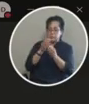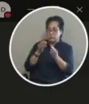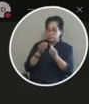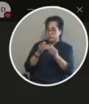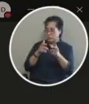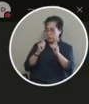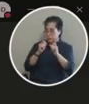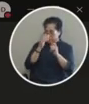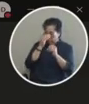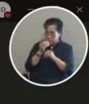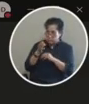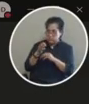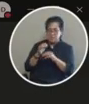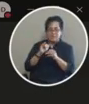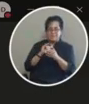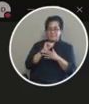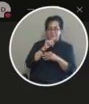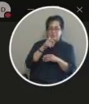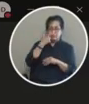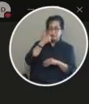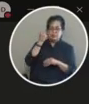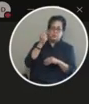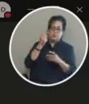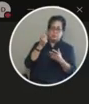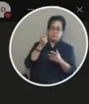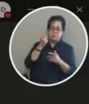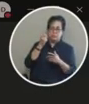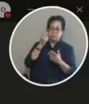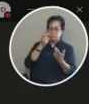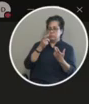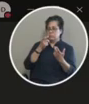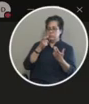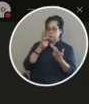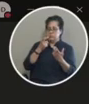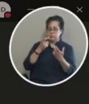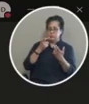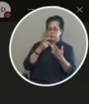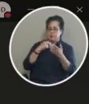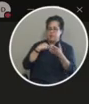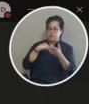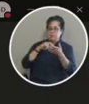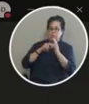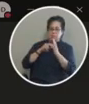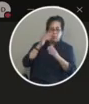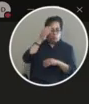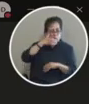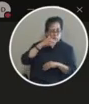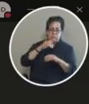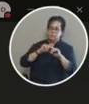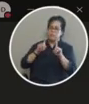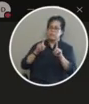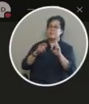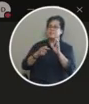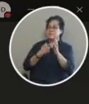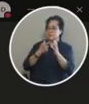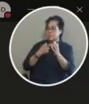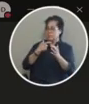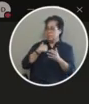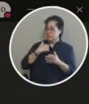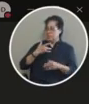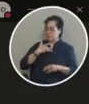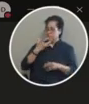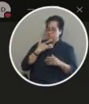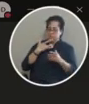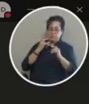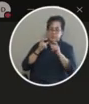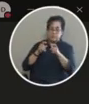you, it's not blatant or it's not purposeful. I think sometimes we feel like we're